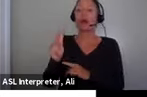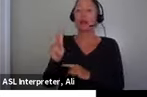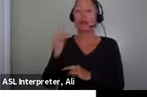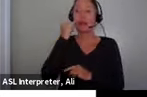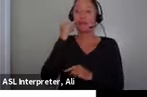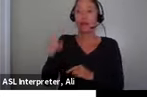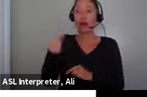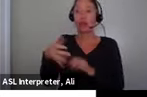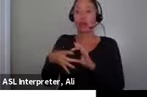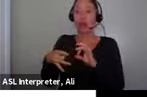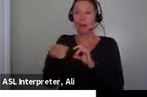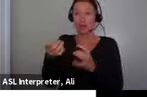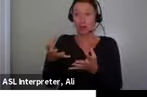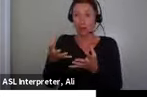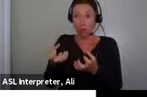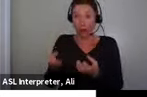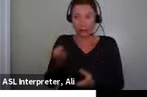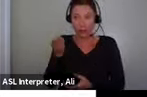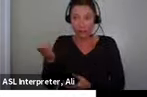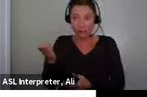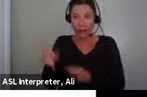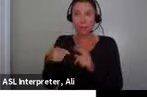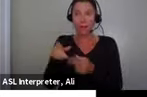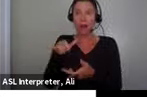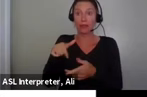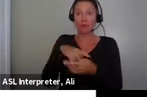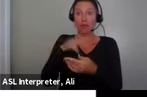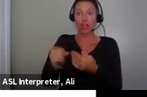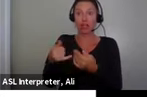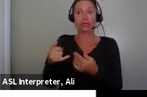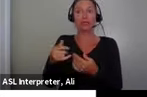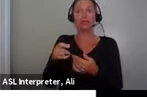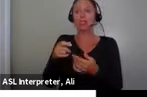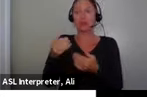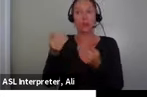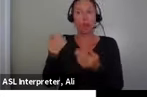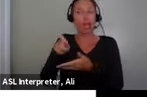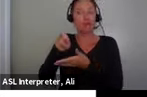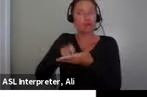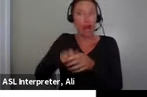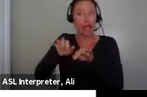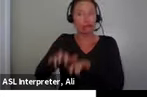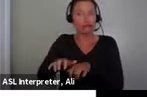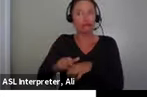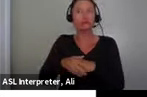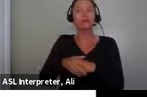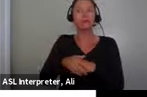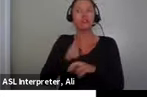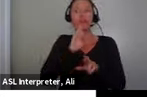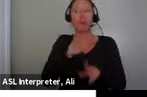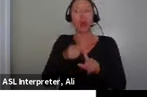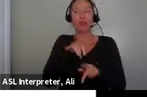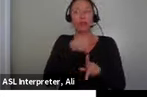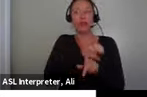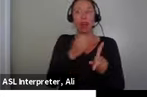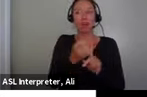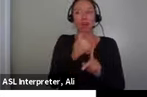other comments that you would like to submit regarding this project, please do so in writing as a response to the environmental document.